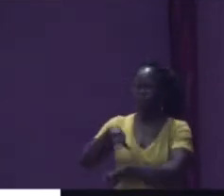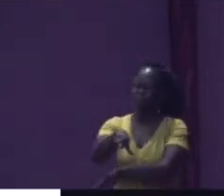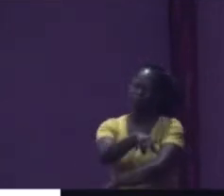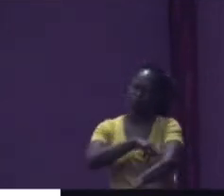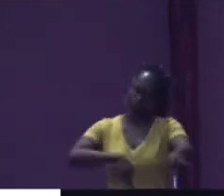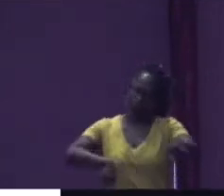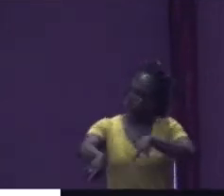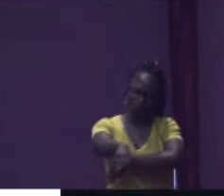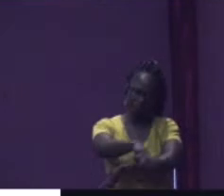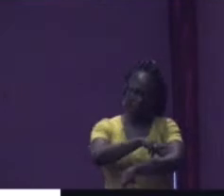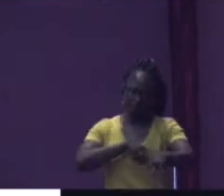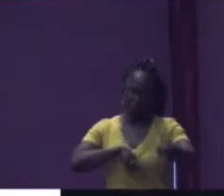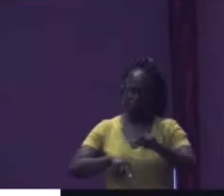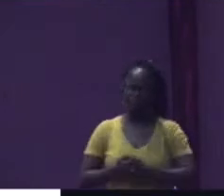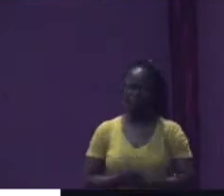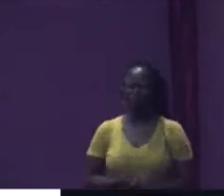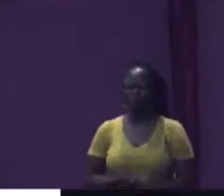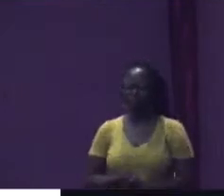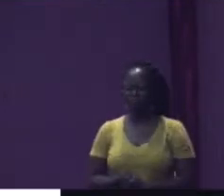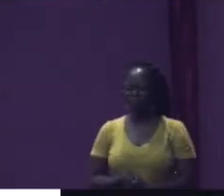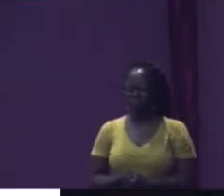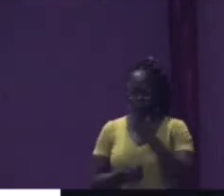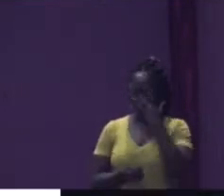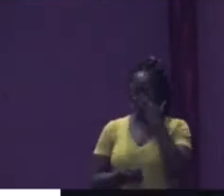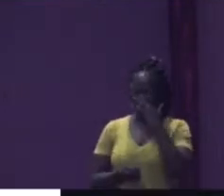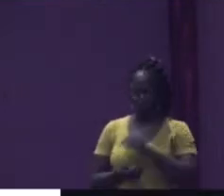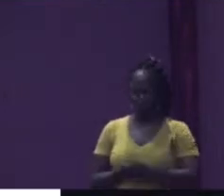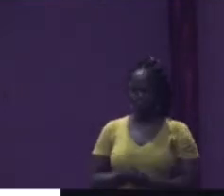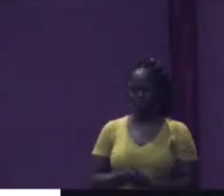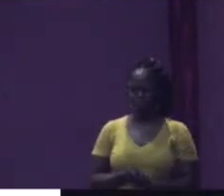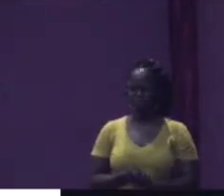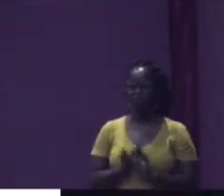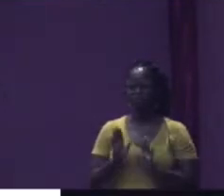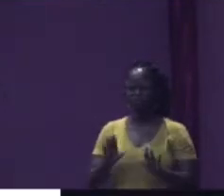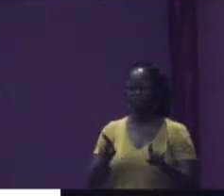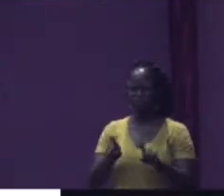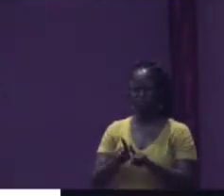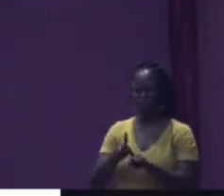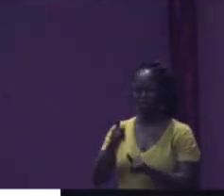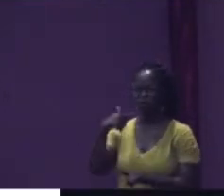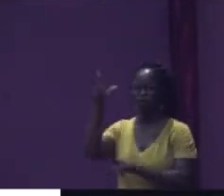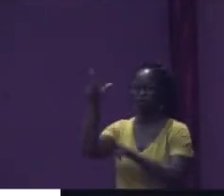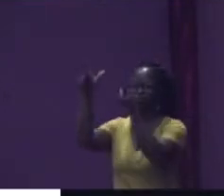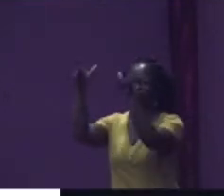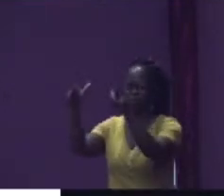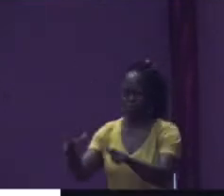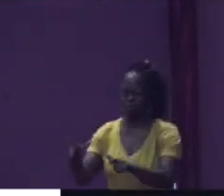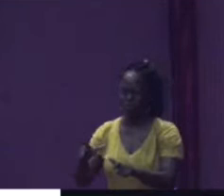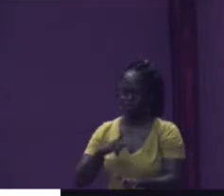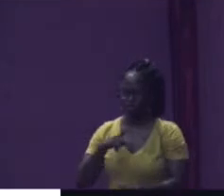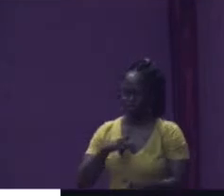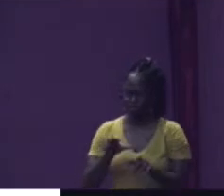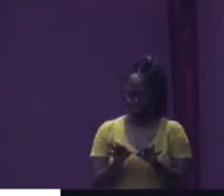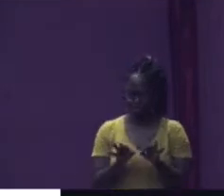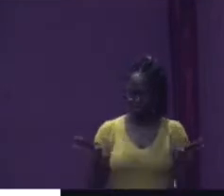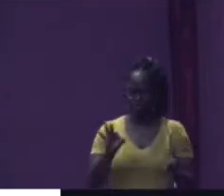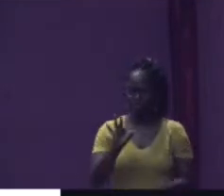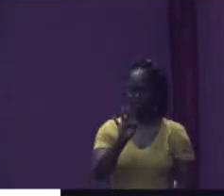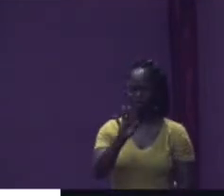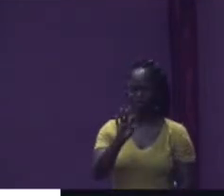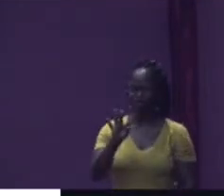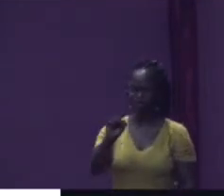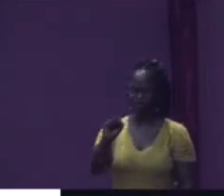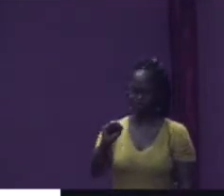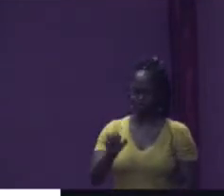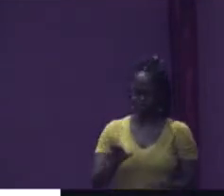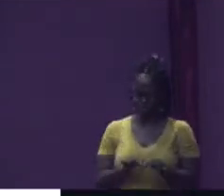elsewhere, they have a measuring tape, which doesn't require much expense or effort